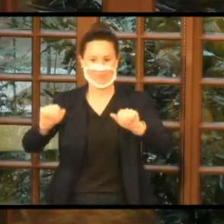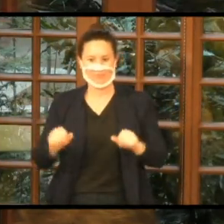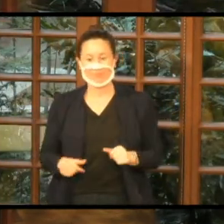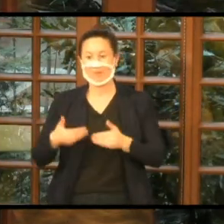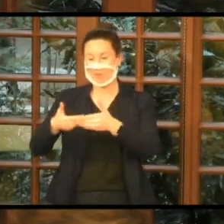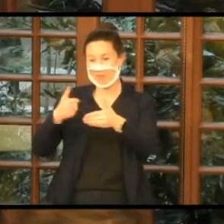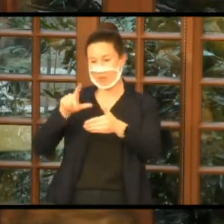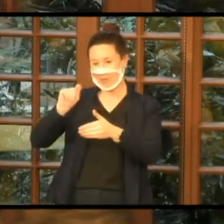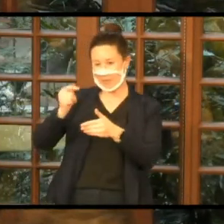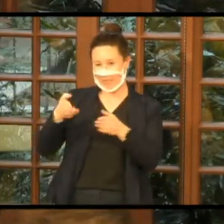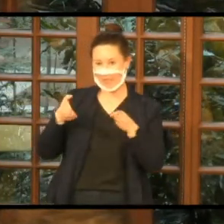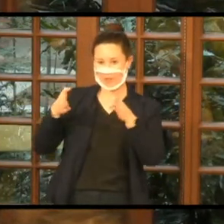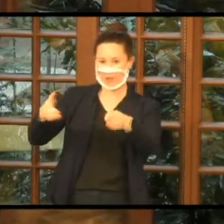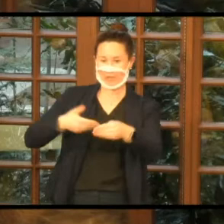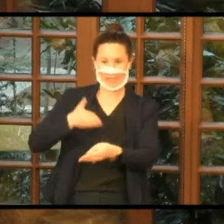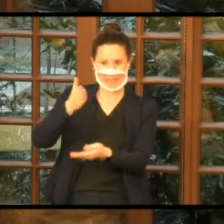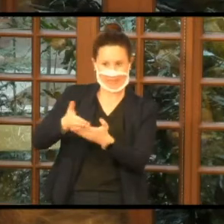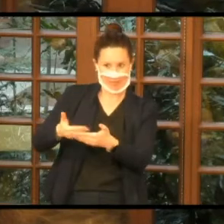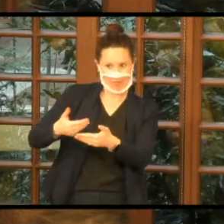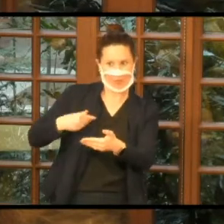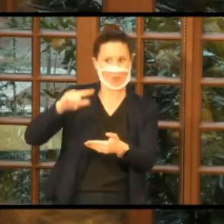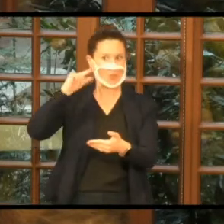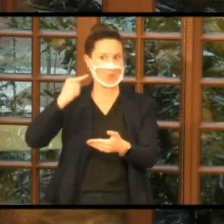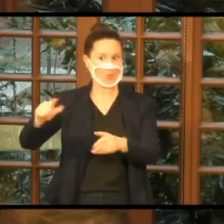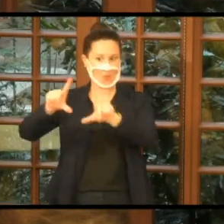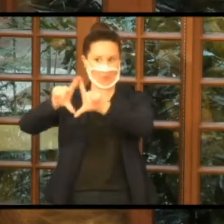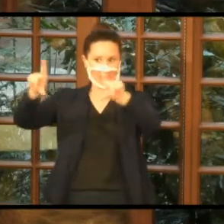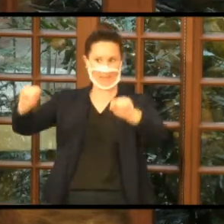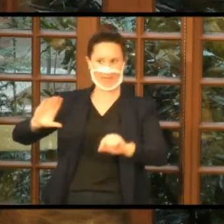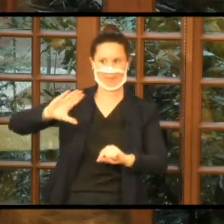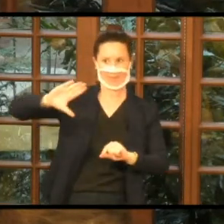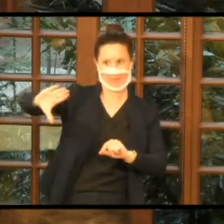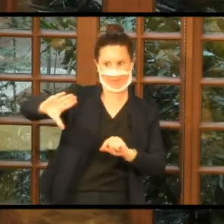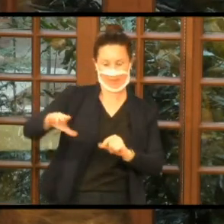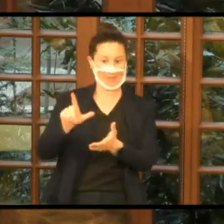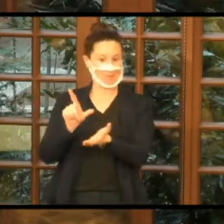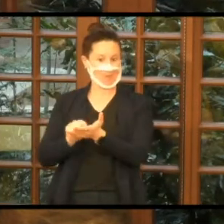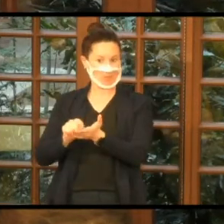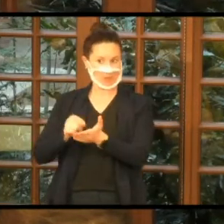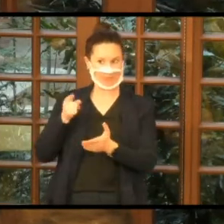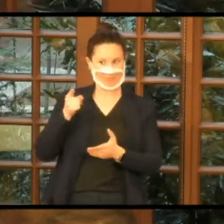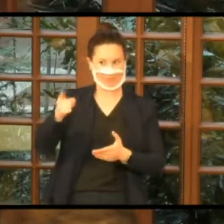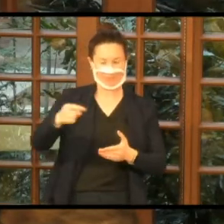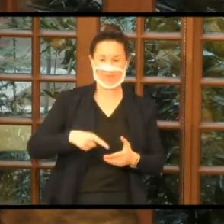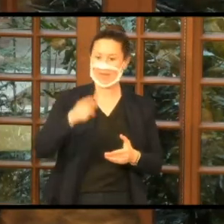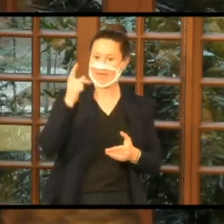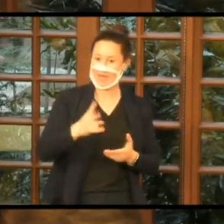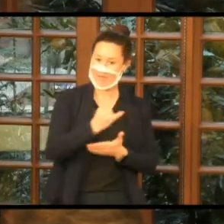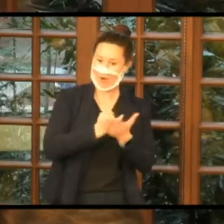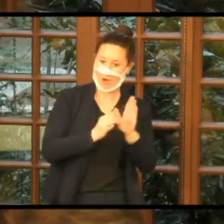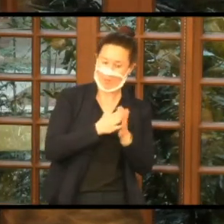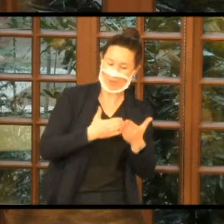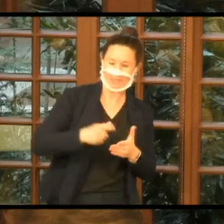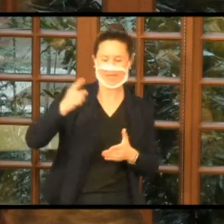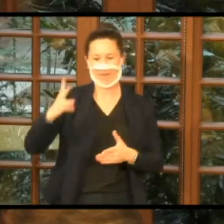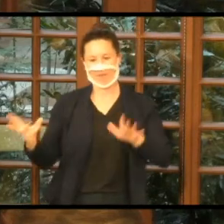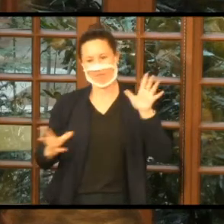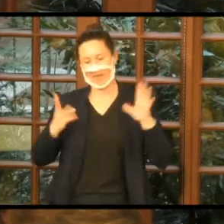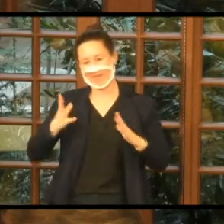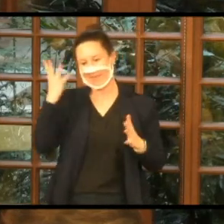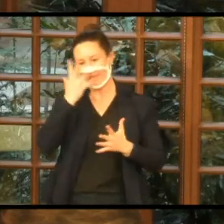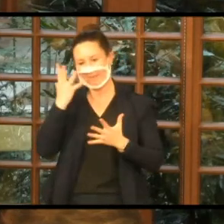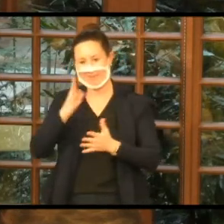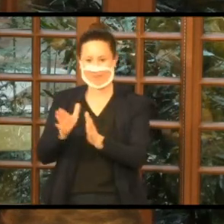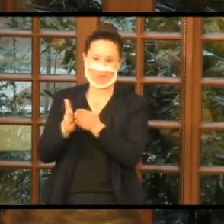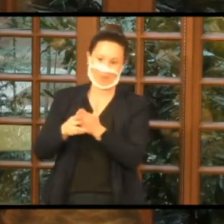20th Street, I stop at the familiar gold plaque, Galanis Publishing, half art books, half vanity titles to pay for the art